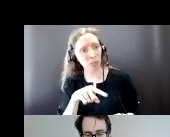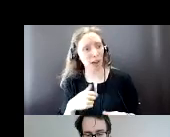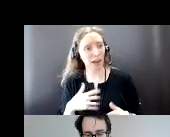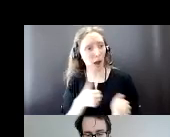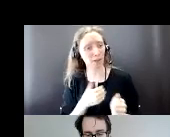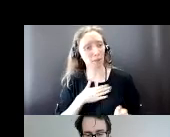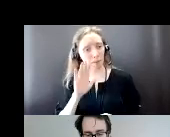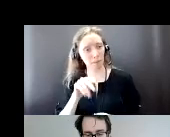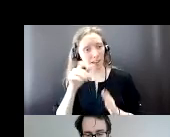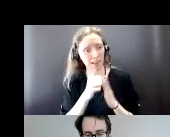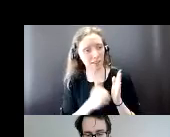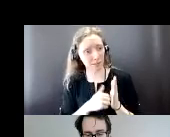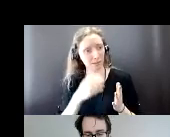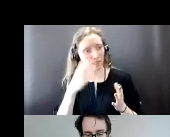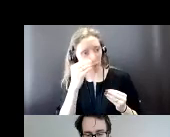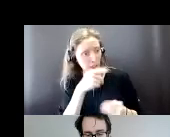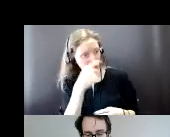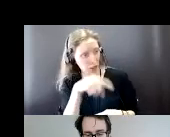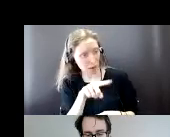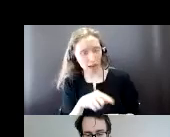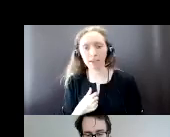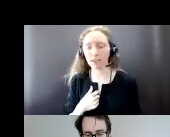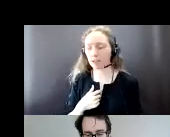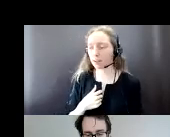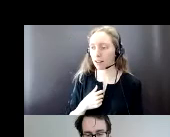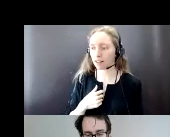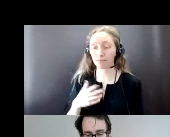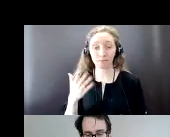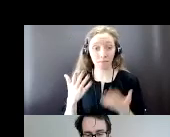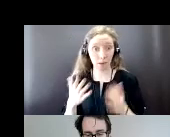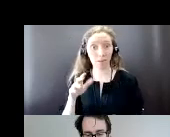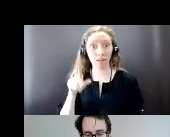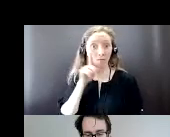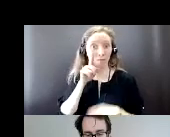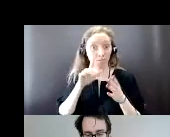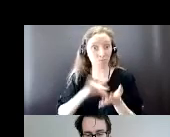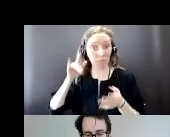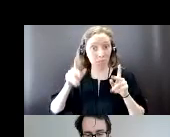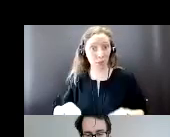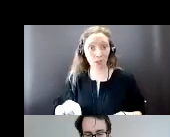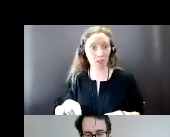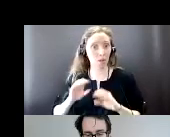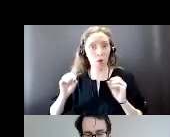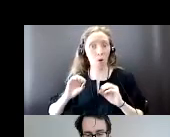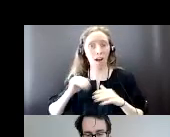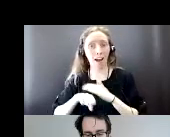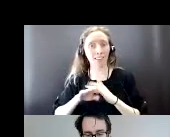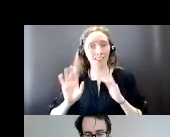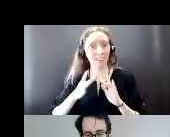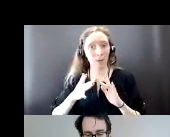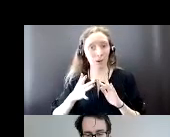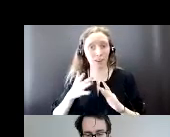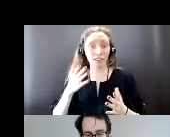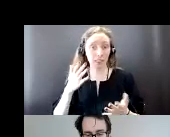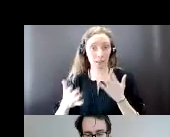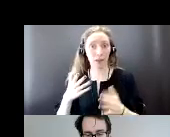it may not even be the case where the fraudsters accessed the networks. In some cases, they're able to get that information,